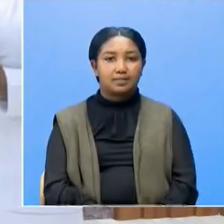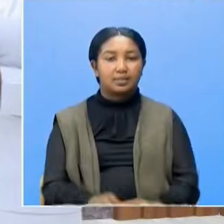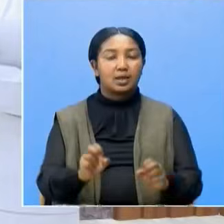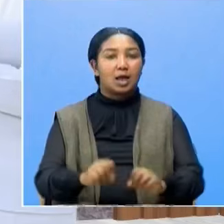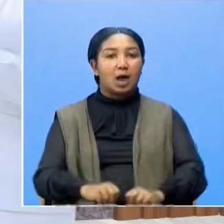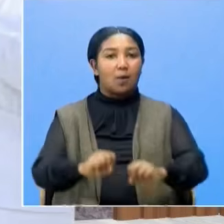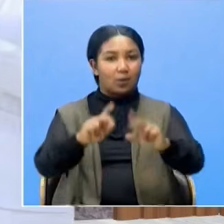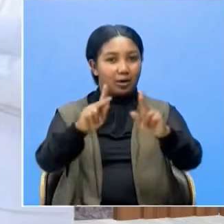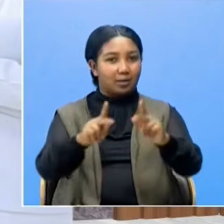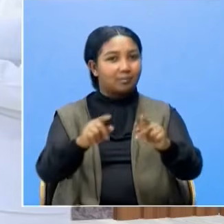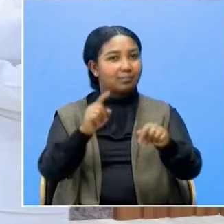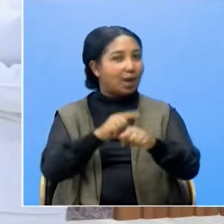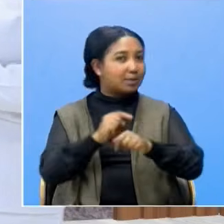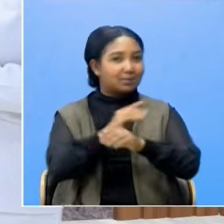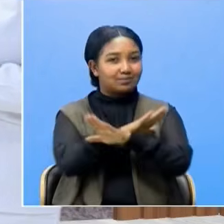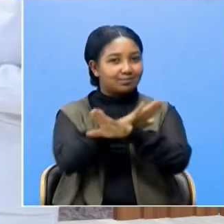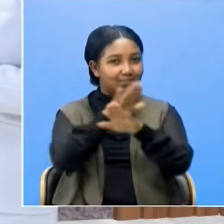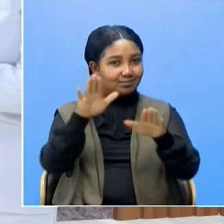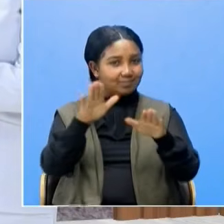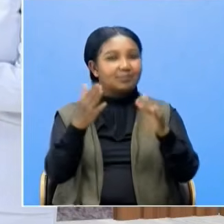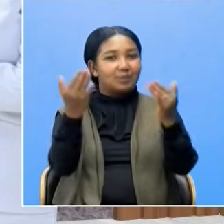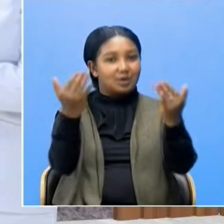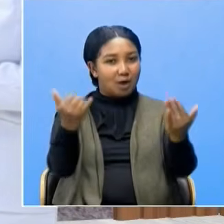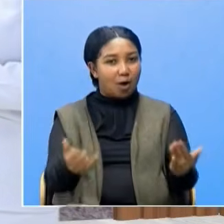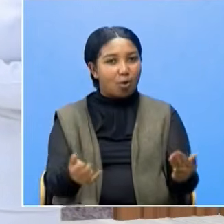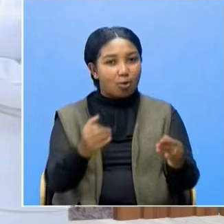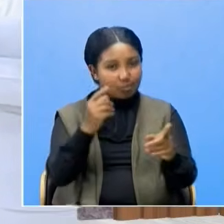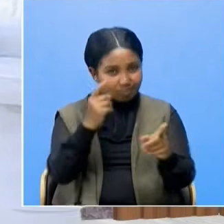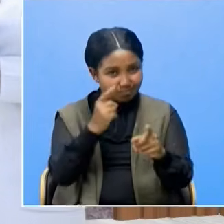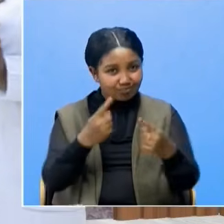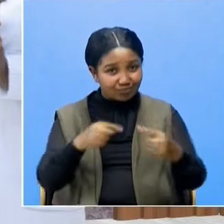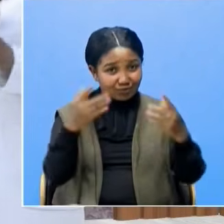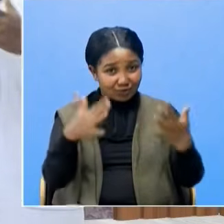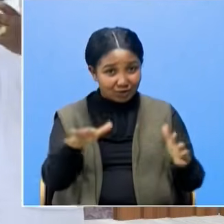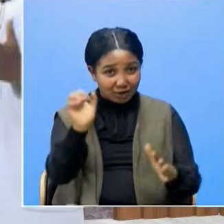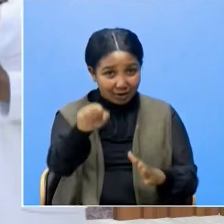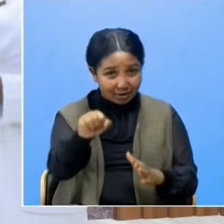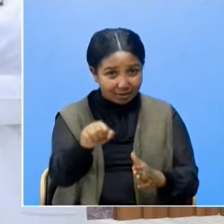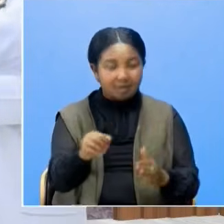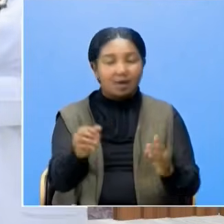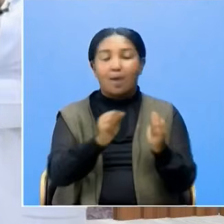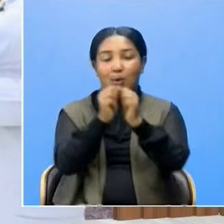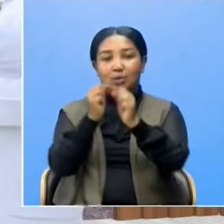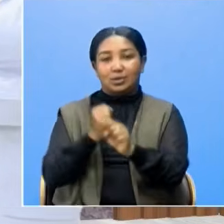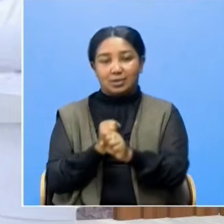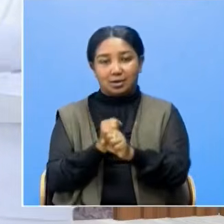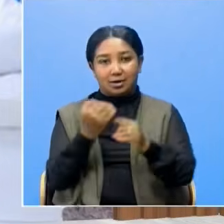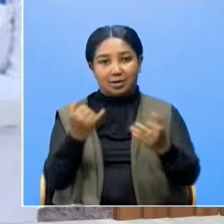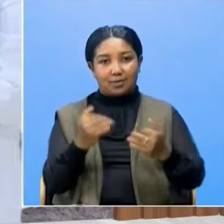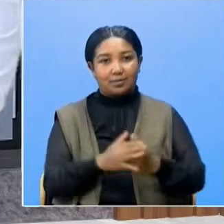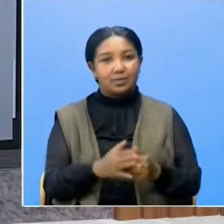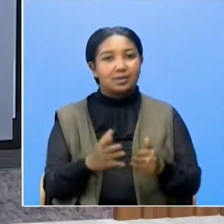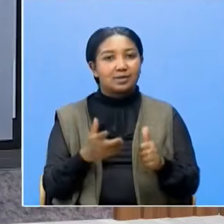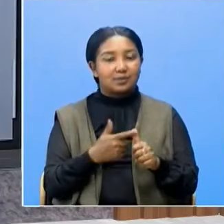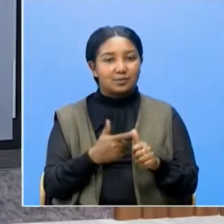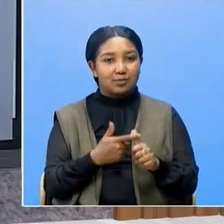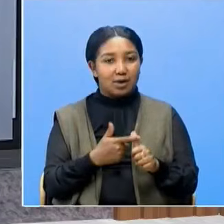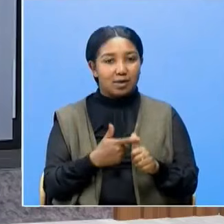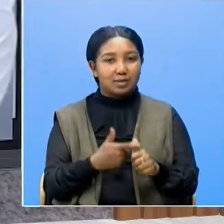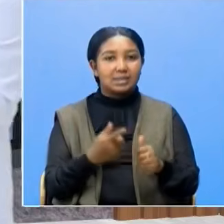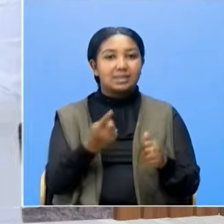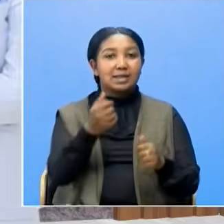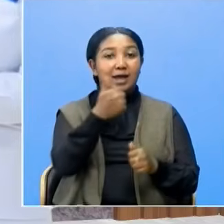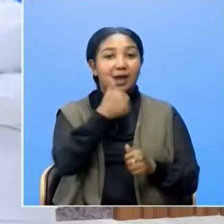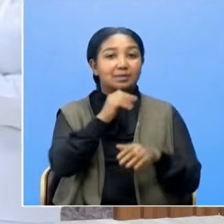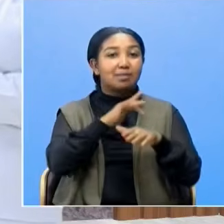Okay, time is up. Now I'm sure you have tried your best. Now let's do it with me, Okay? The first one. The